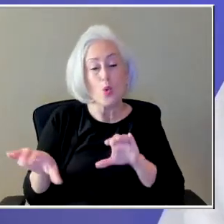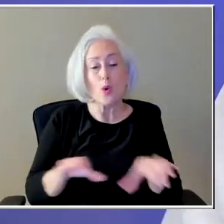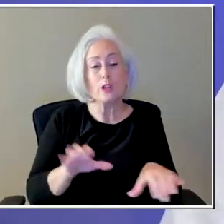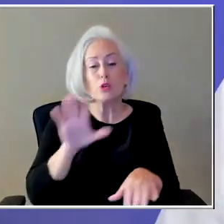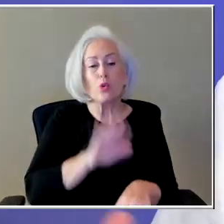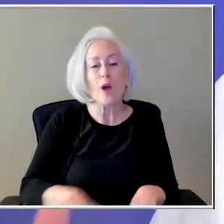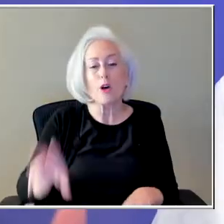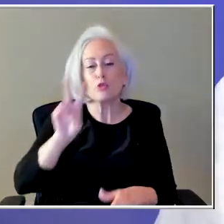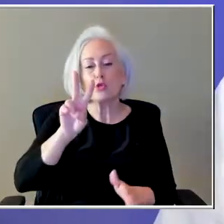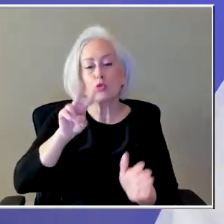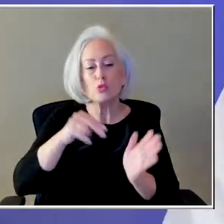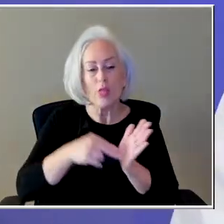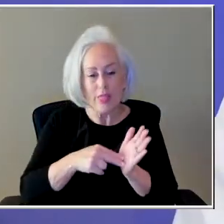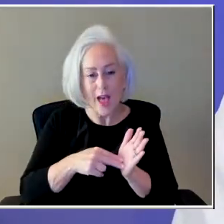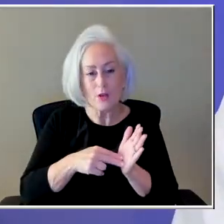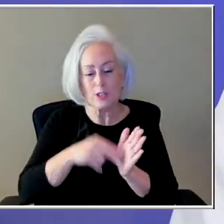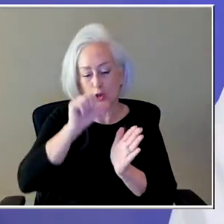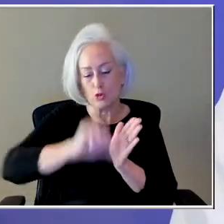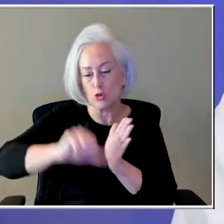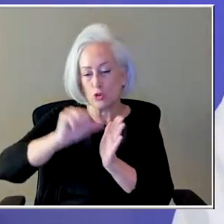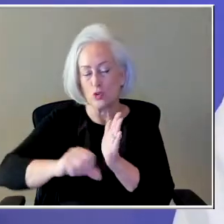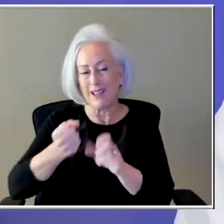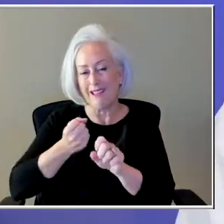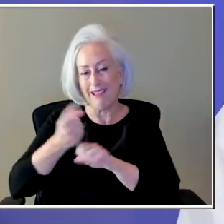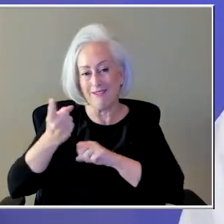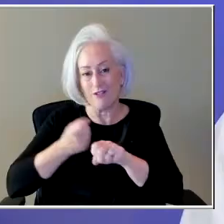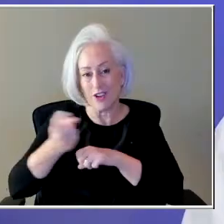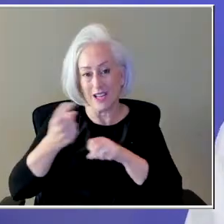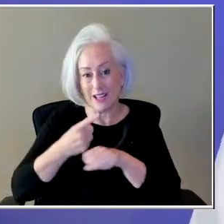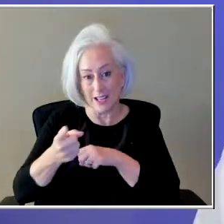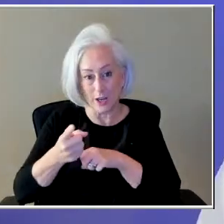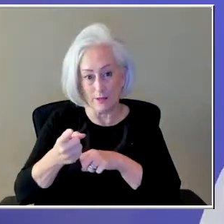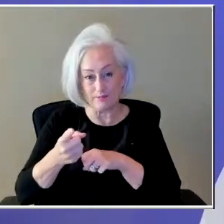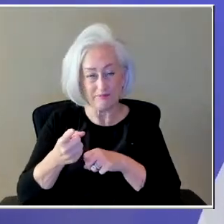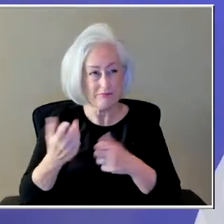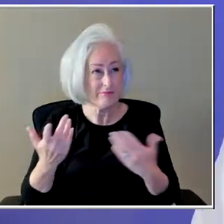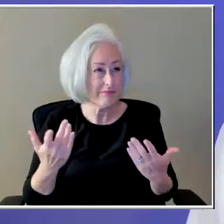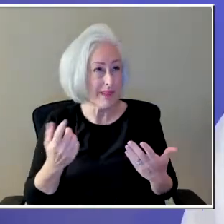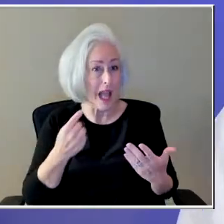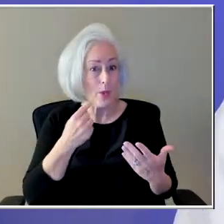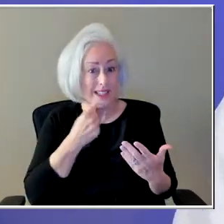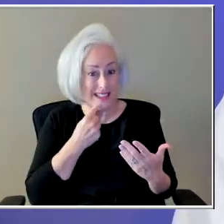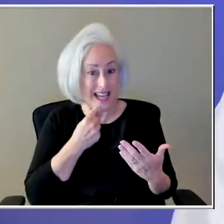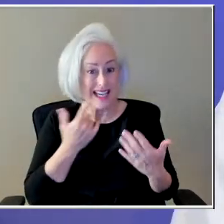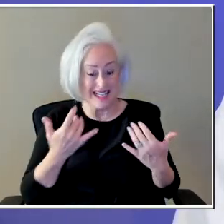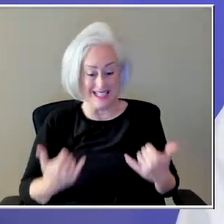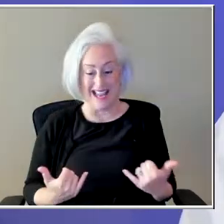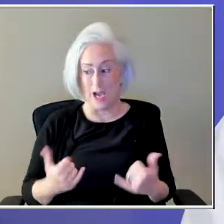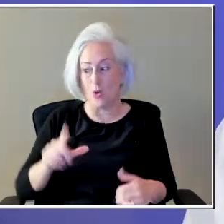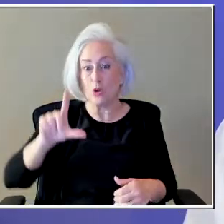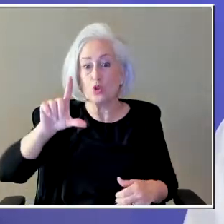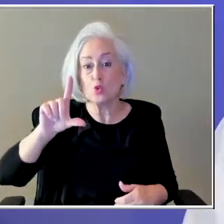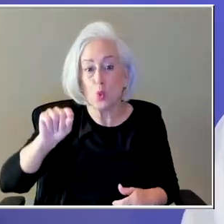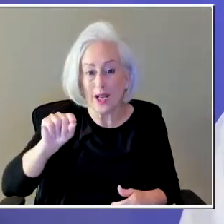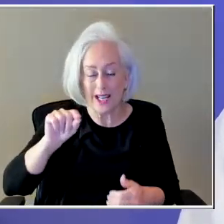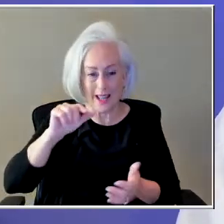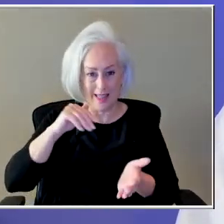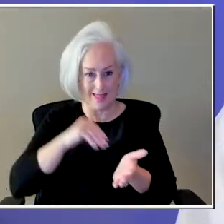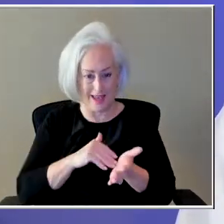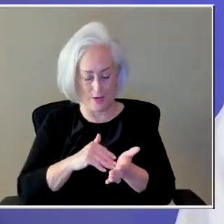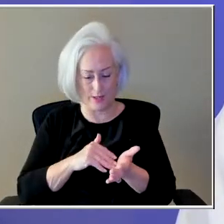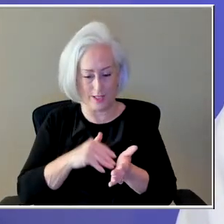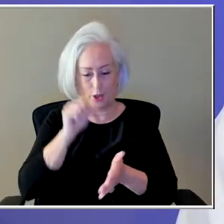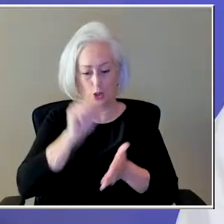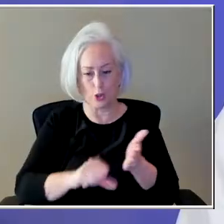over the program length now, close to 20,000 surgeries. So it's pretty immense on how much work we can get done and